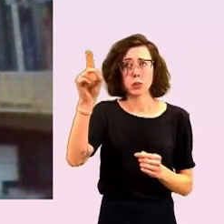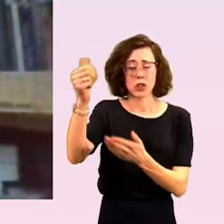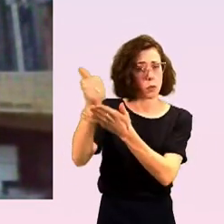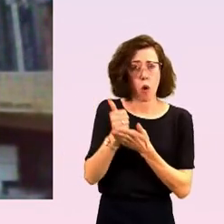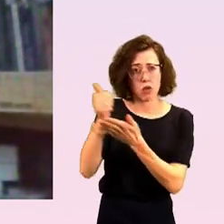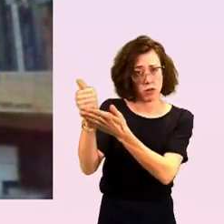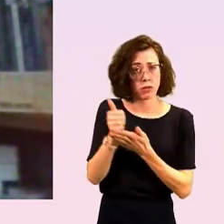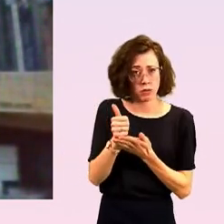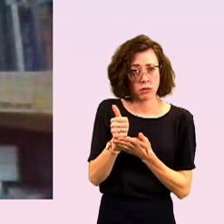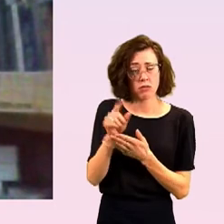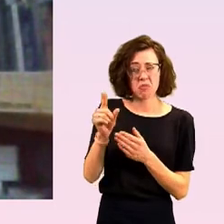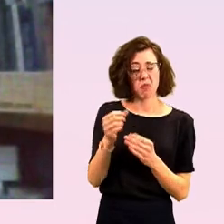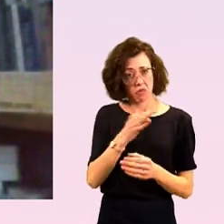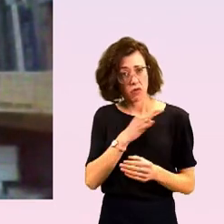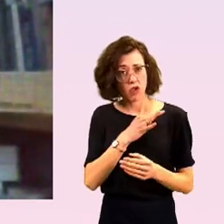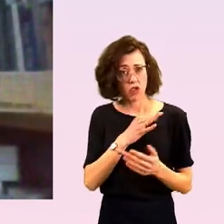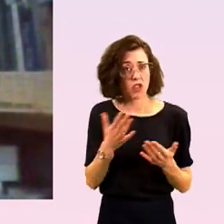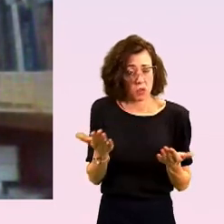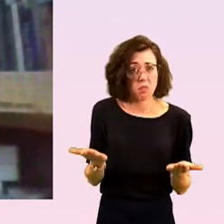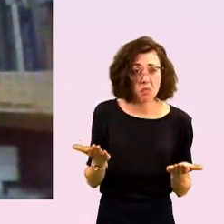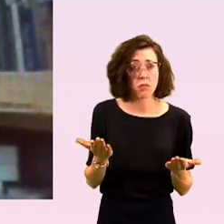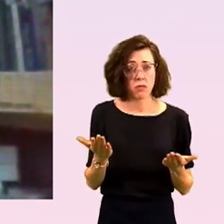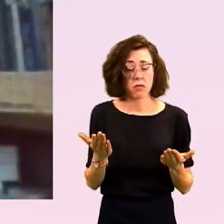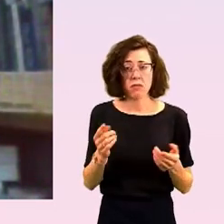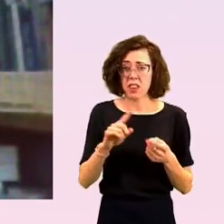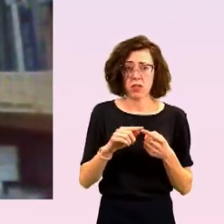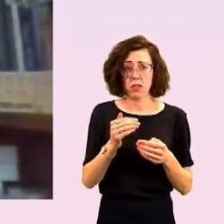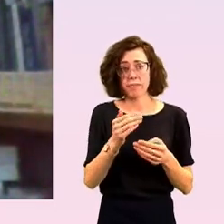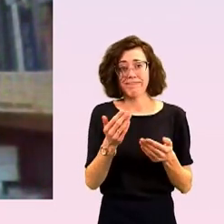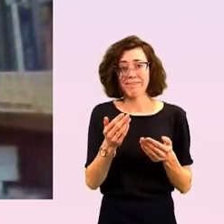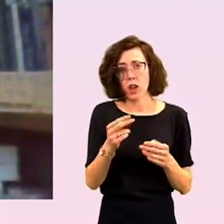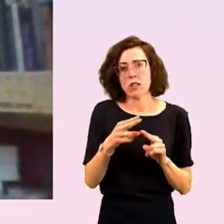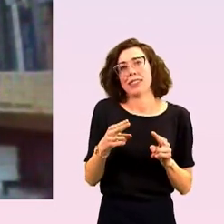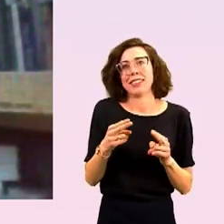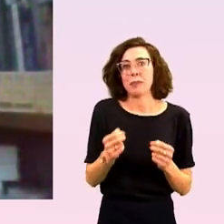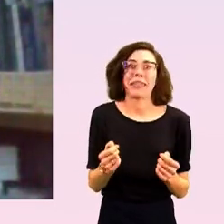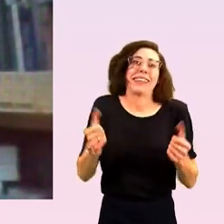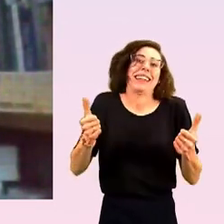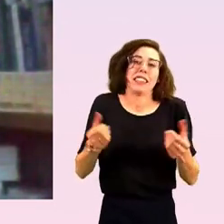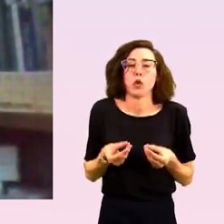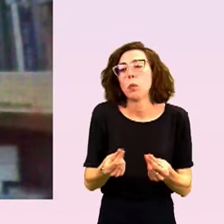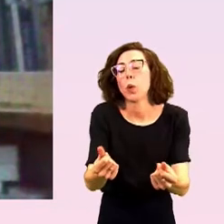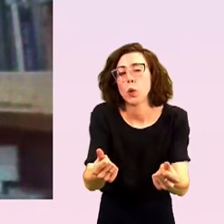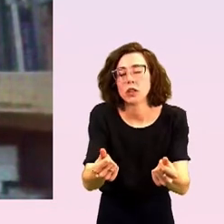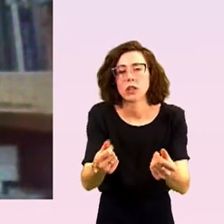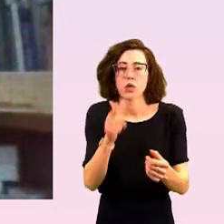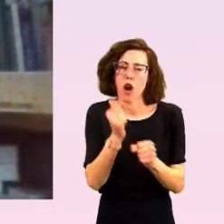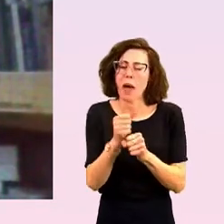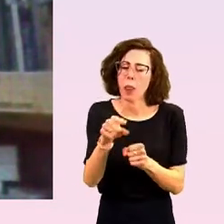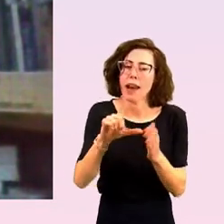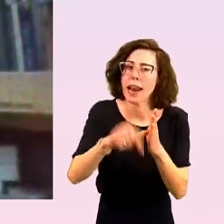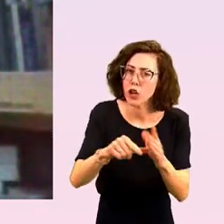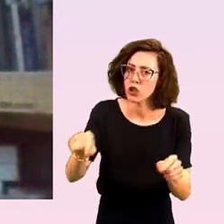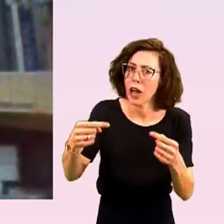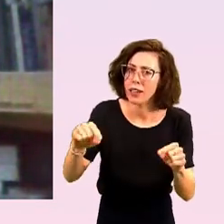It's good. Generally speaking, we are pushing out the boundaries. It hasn't always been easy, and we can get to some of the challenges later. But